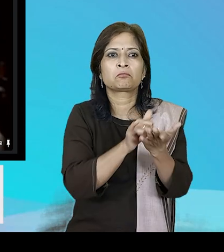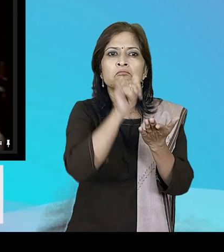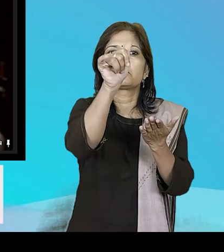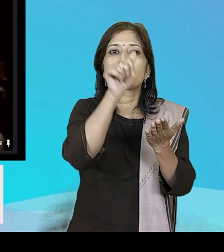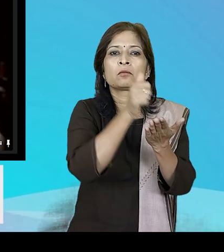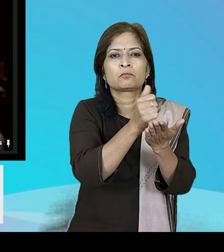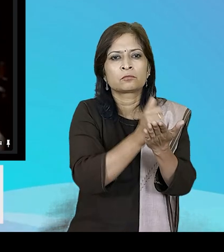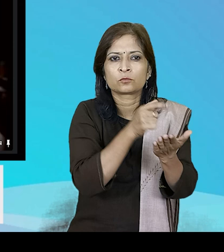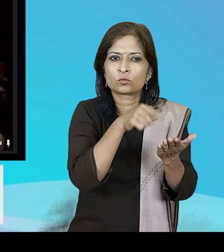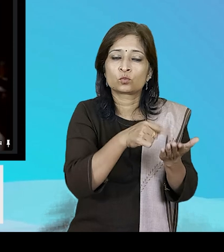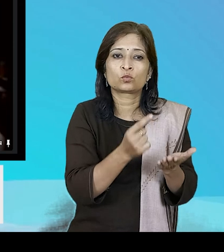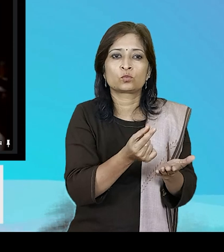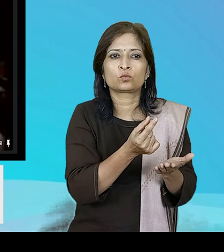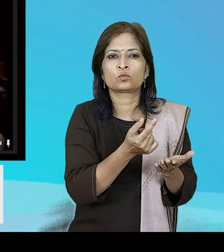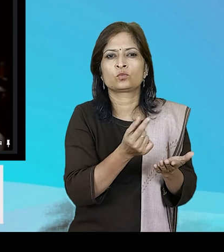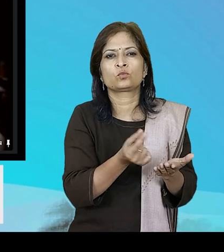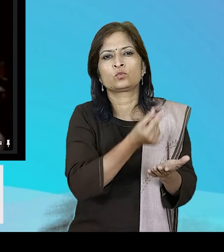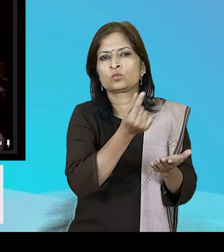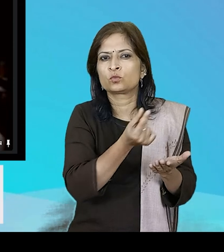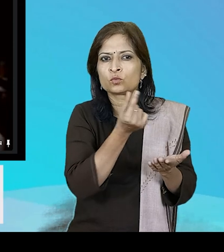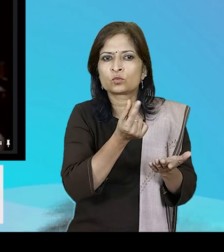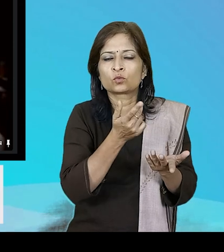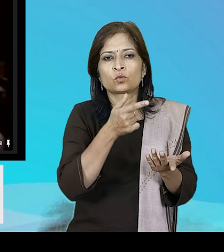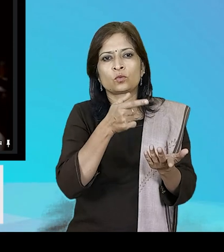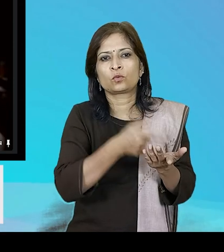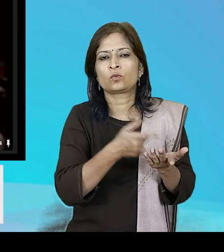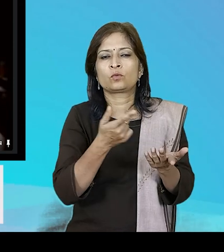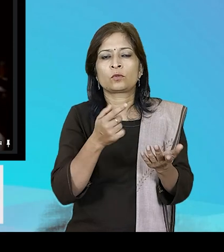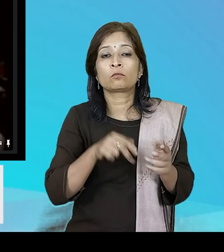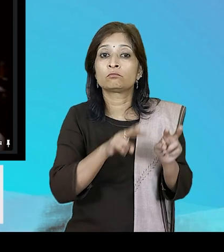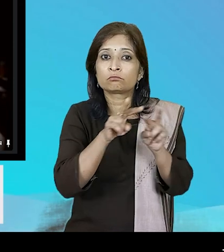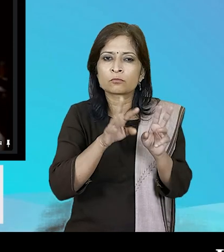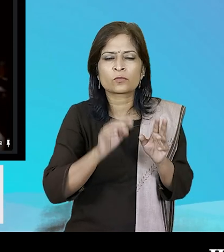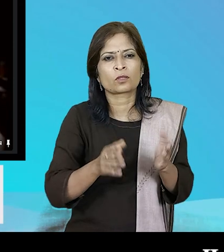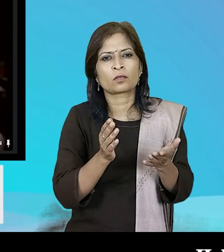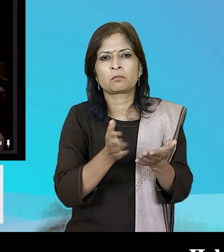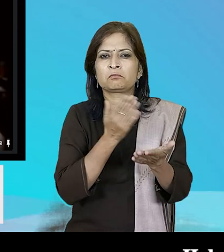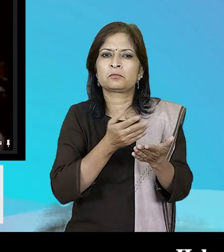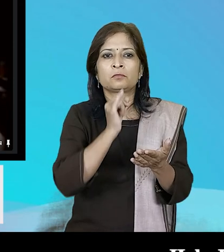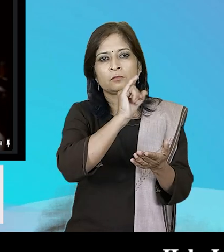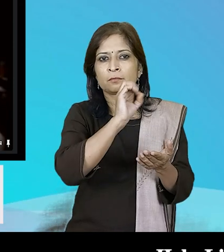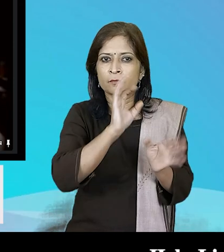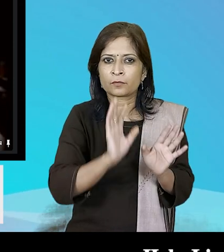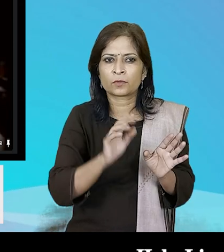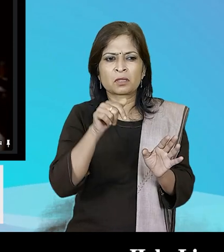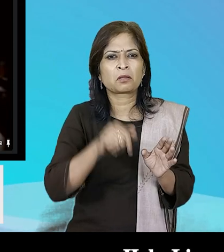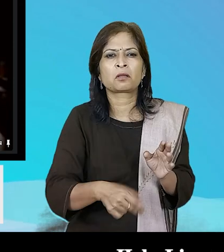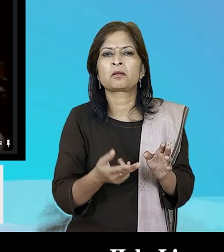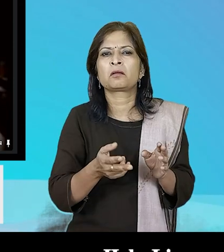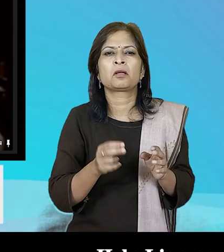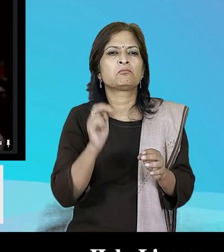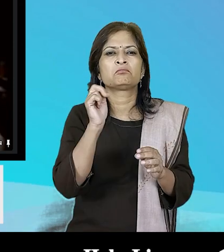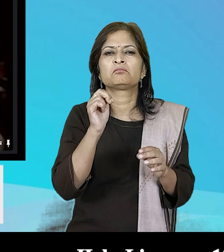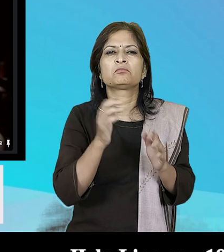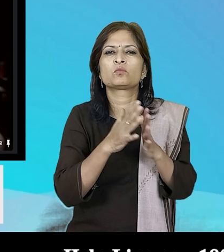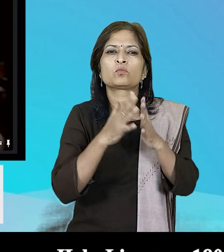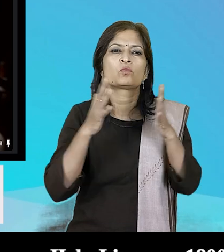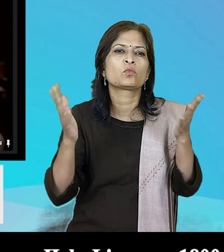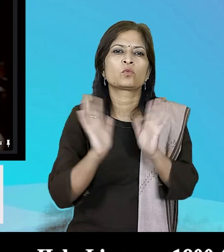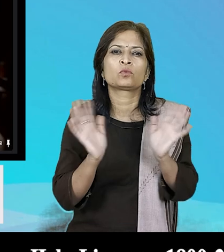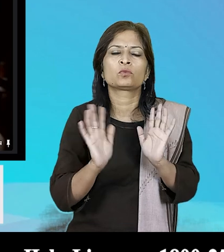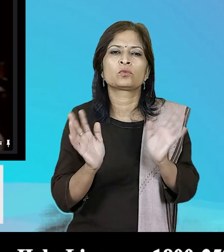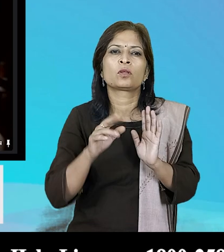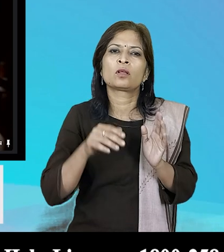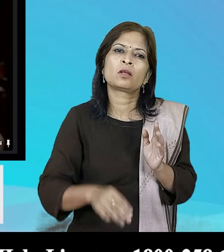Mhm. using their passport more, we have observed that they opt for 60 pages. And if somebody feels that they may not be needing